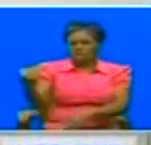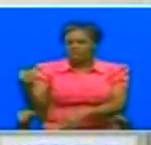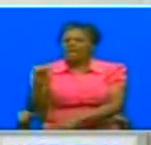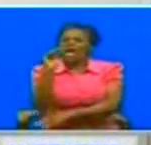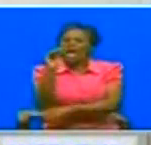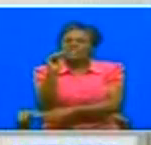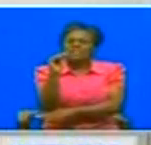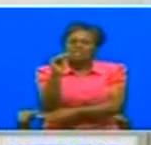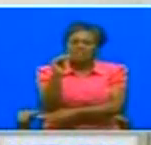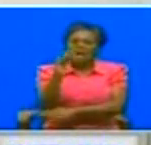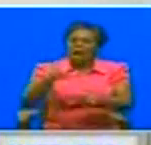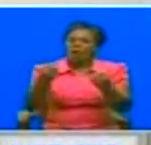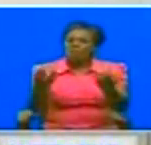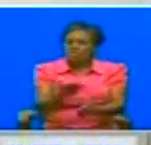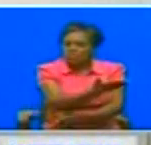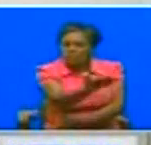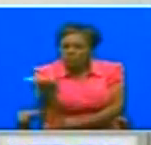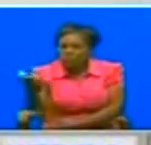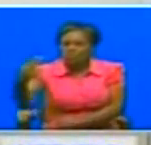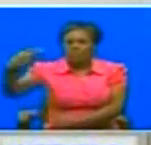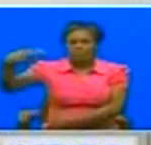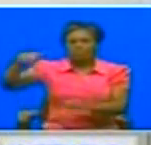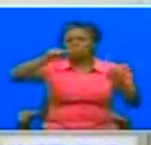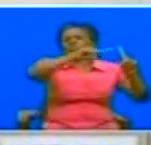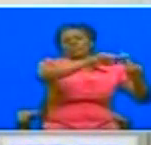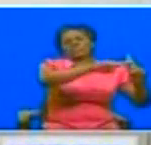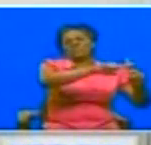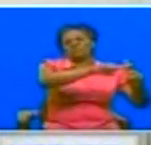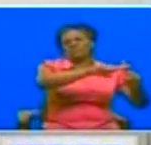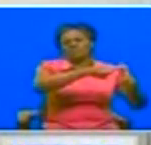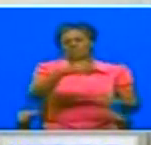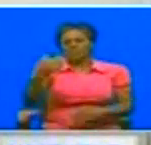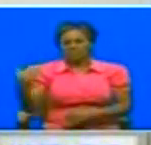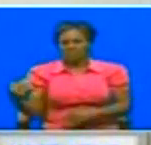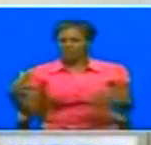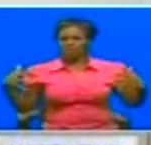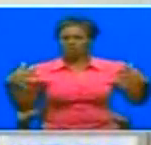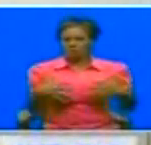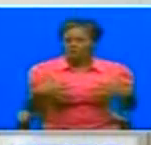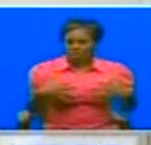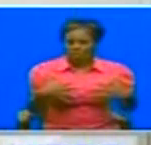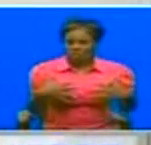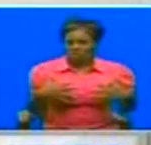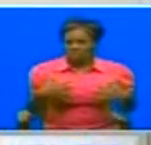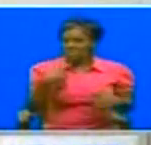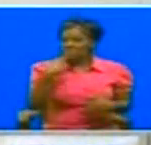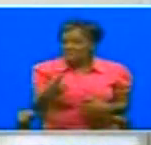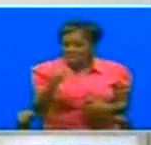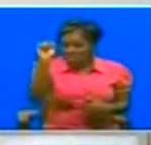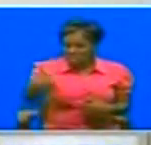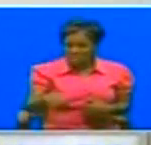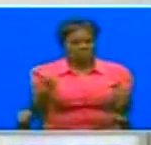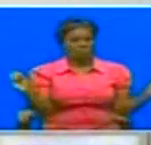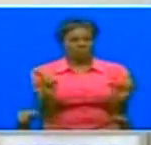them, how many of you are HIV positive? Of course, the kids are shocked and are not going to say they are.